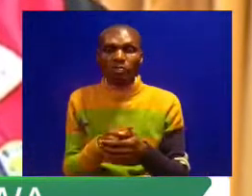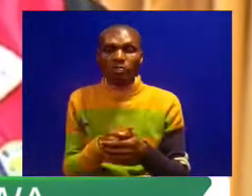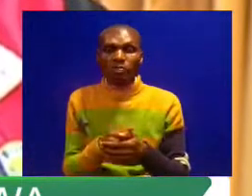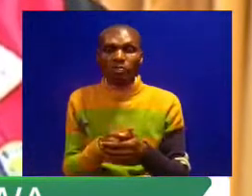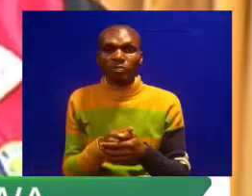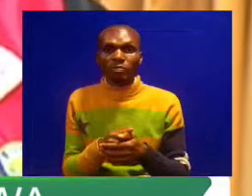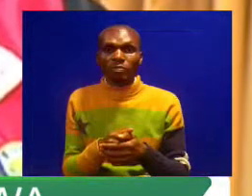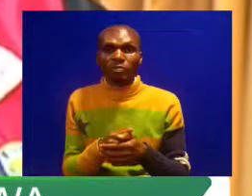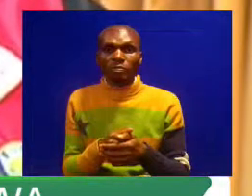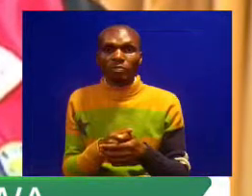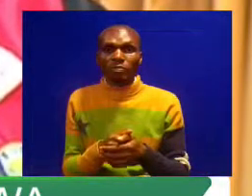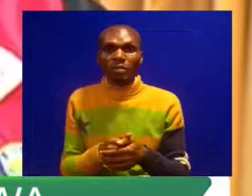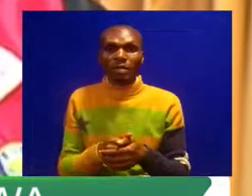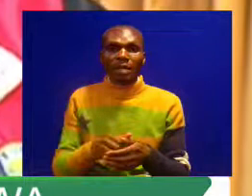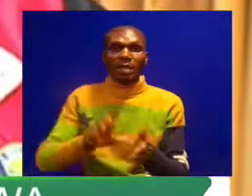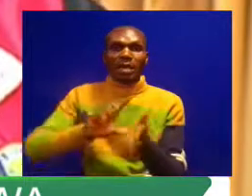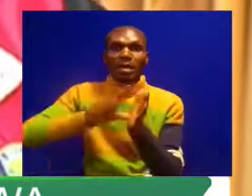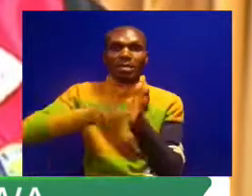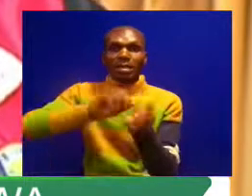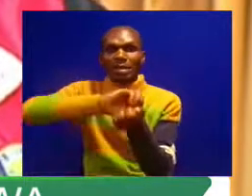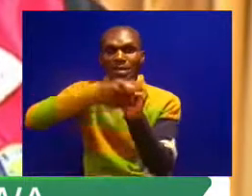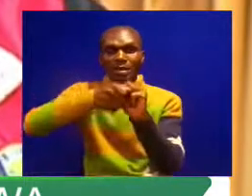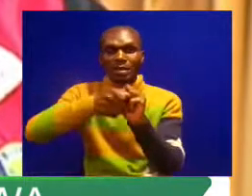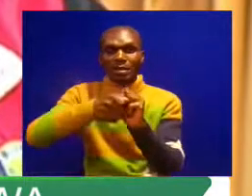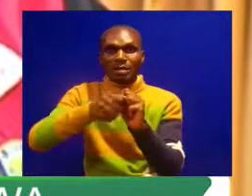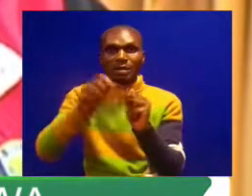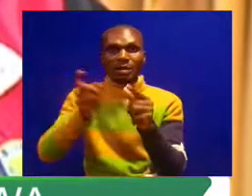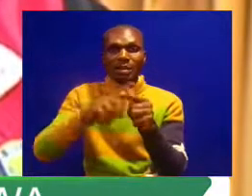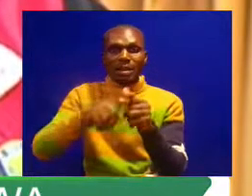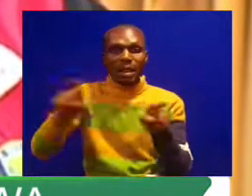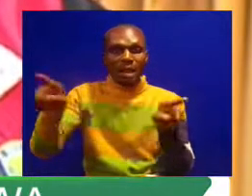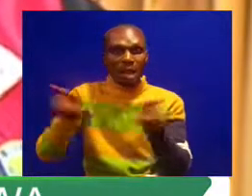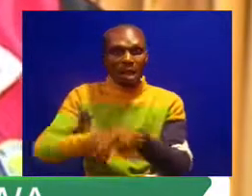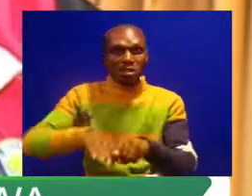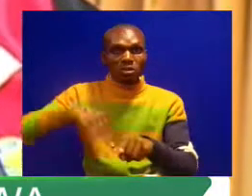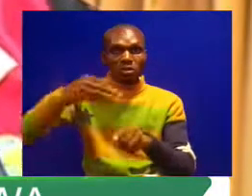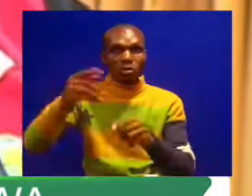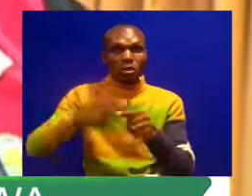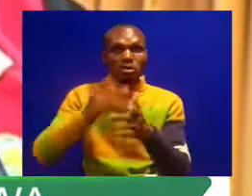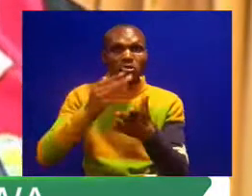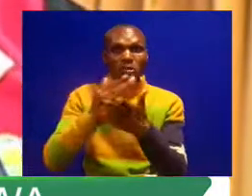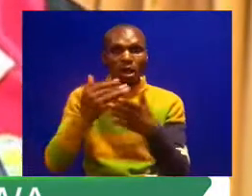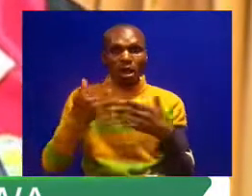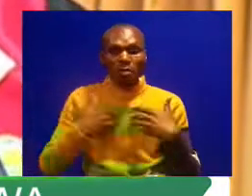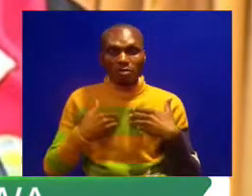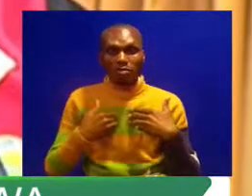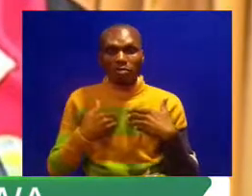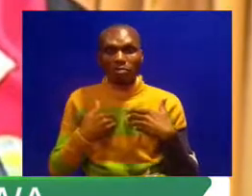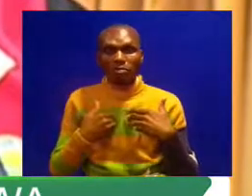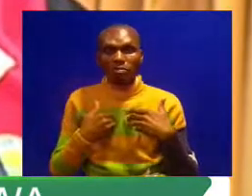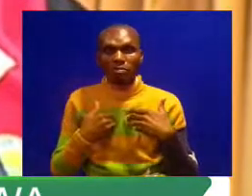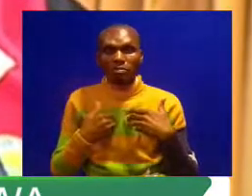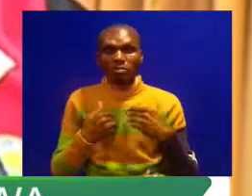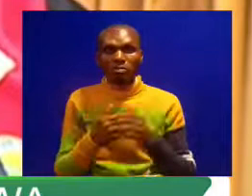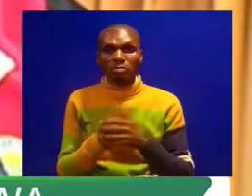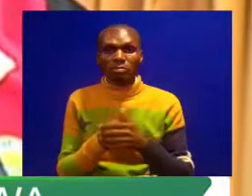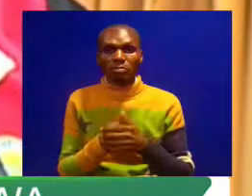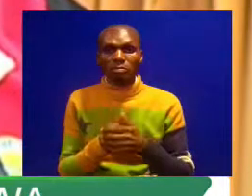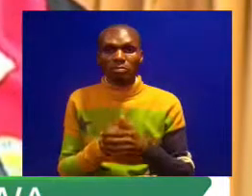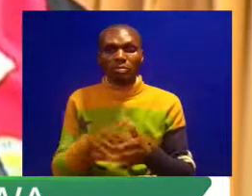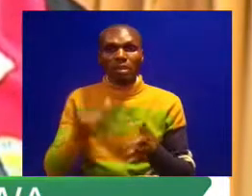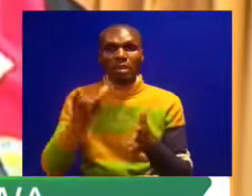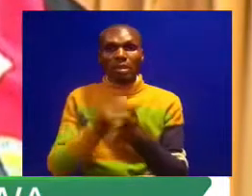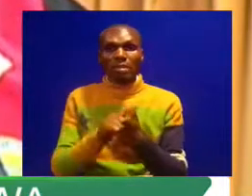This also turned out to be no more than hot air, and we were taken on a wild goose chase that